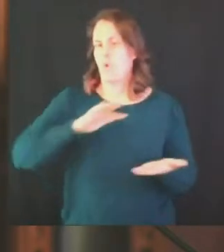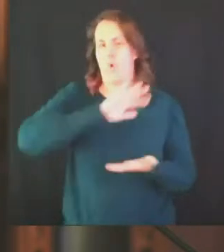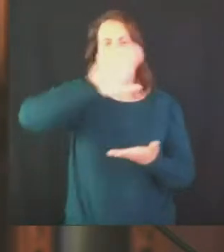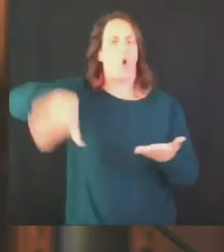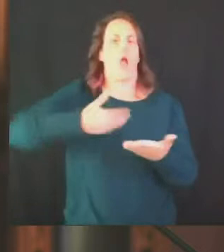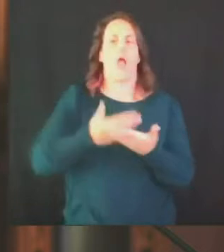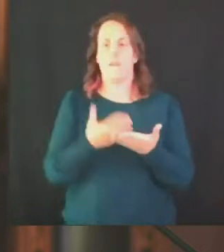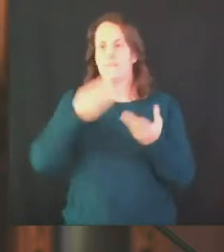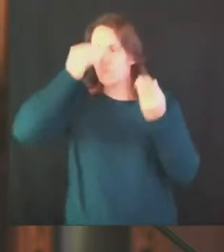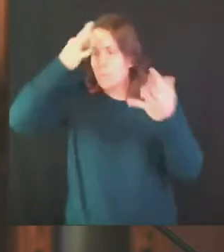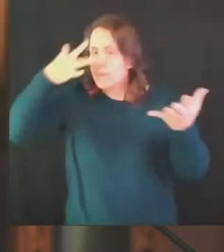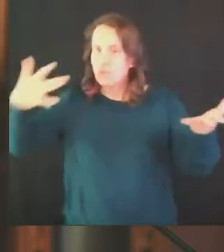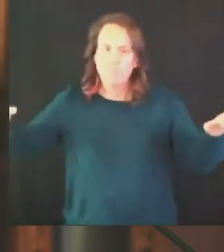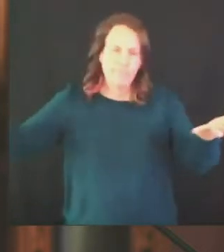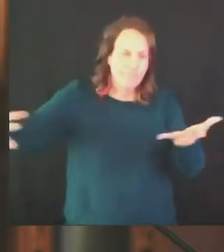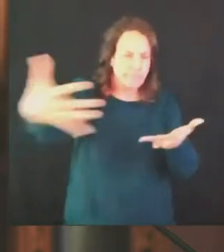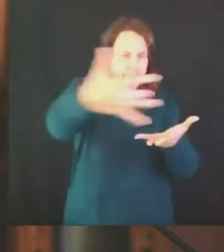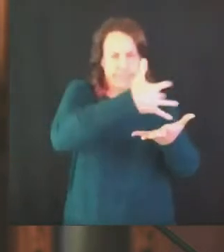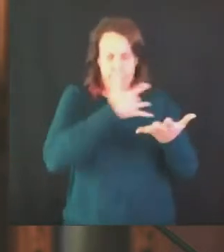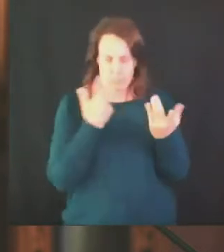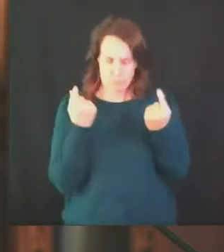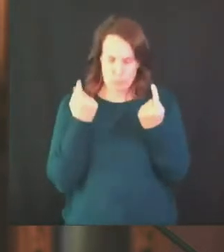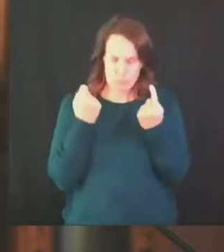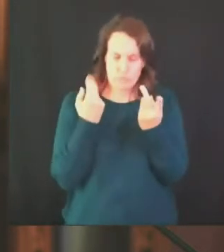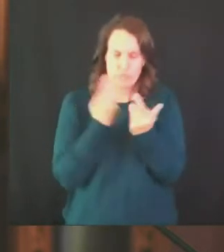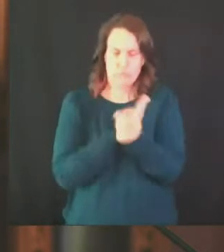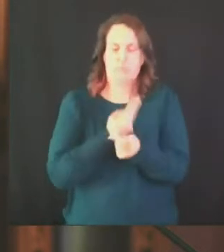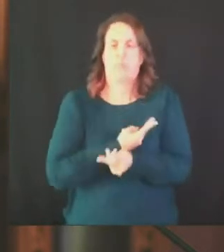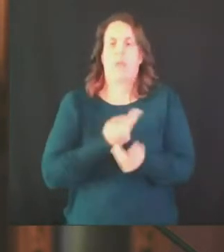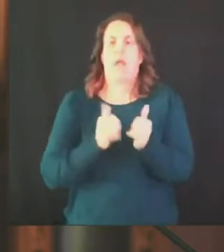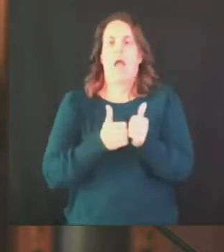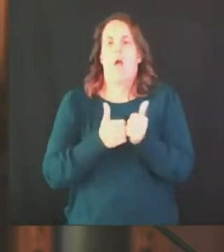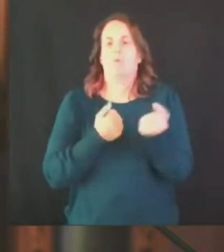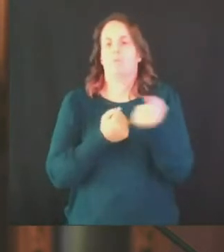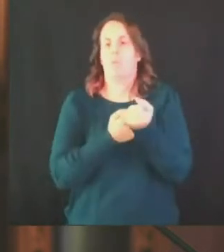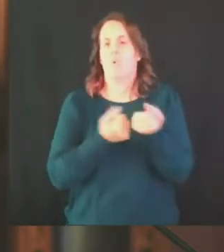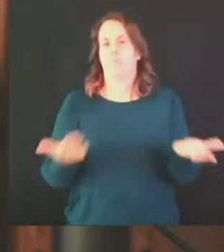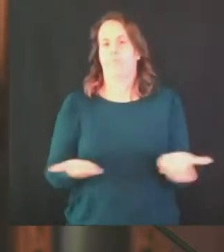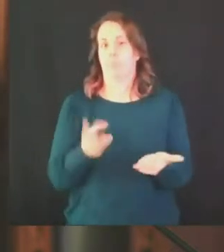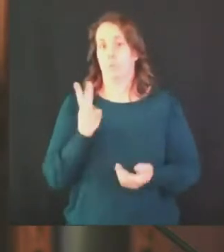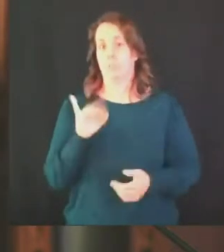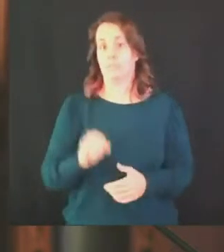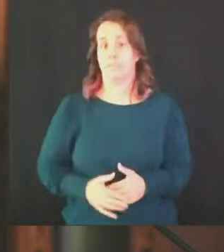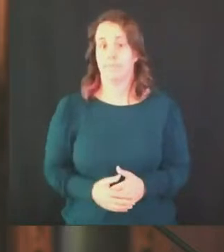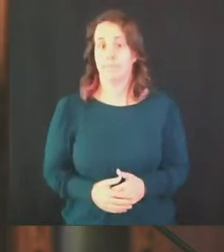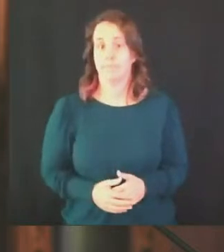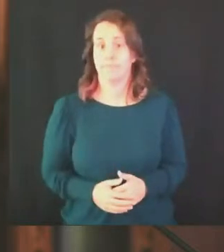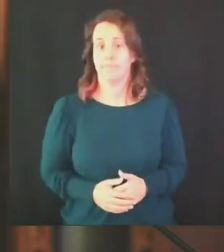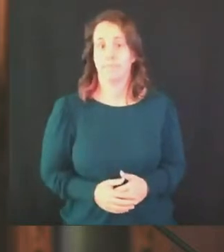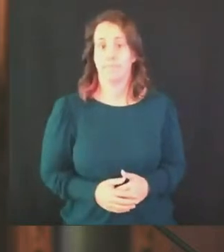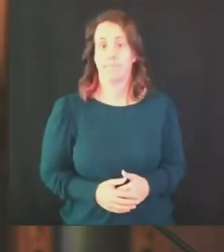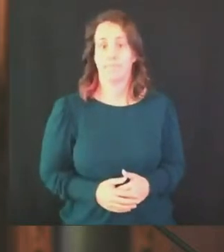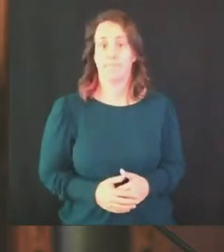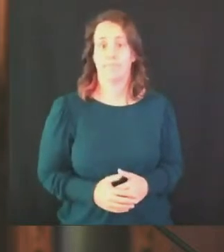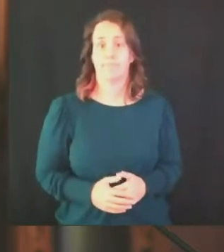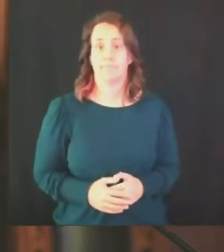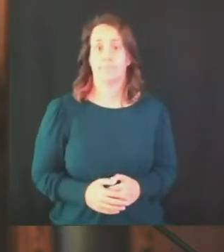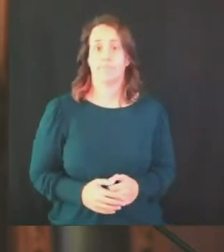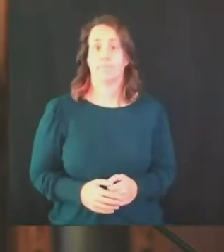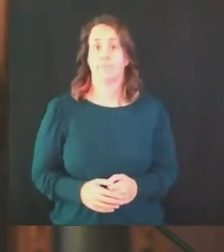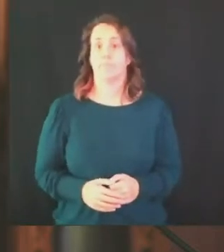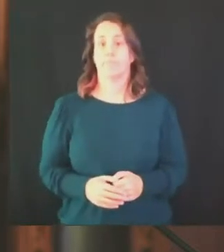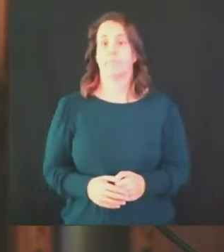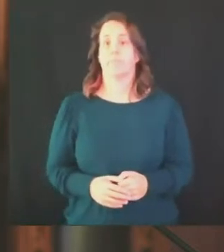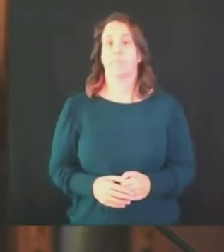so we will also take advantage of that and we'll use our federal partners as well where that